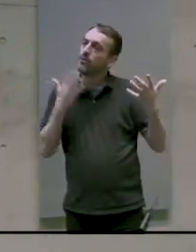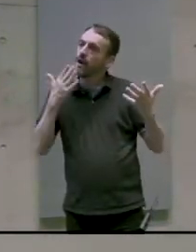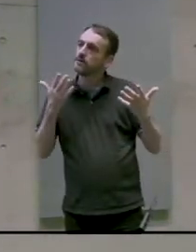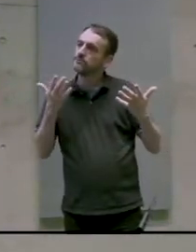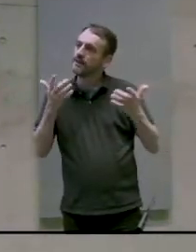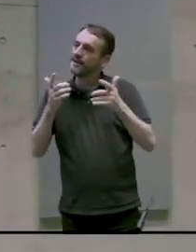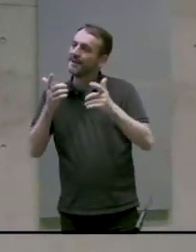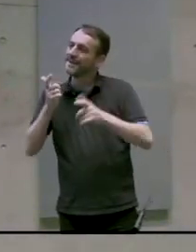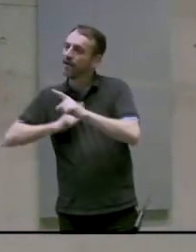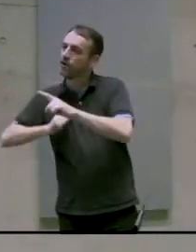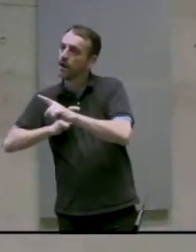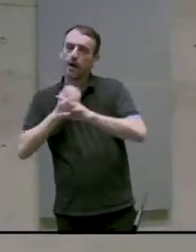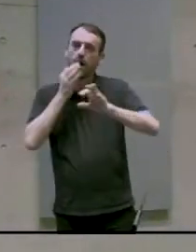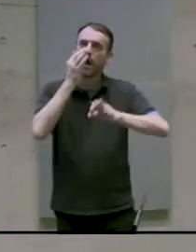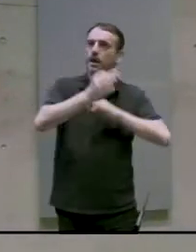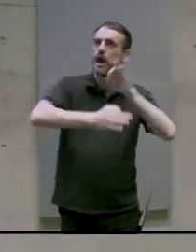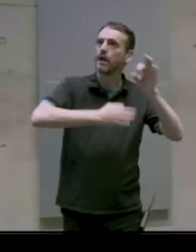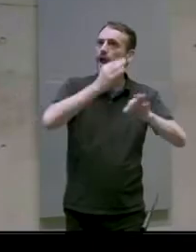those sort of things.